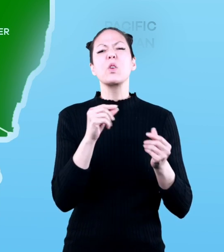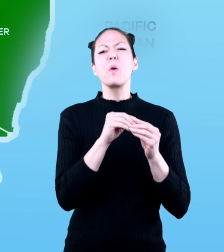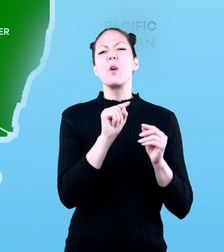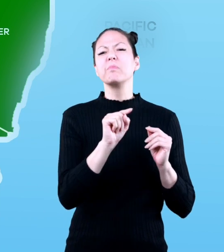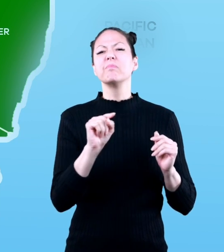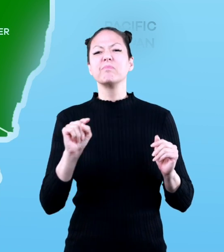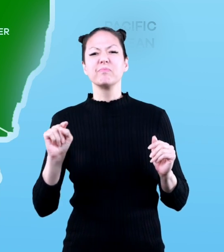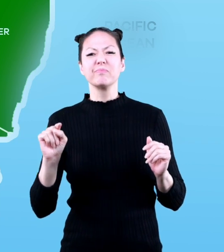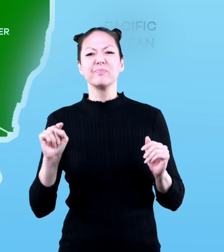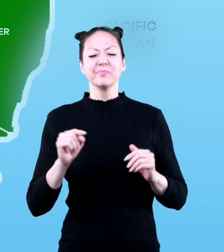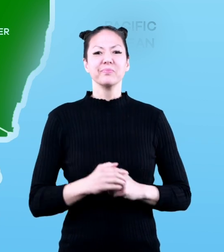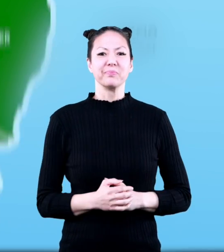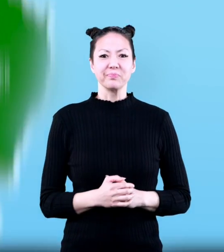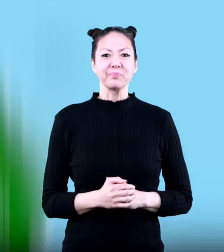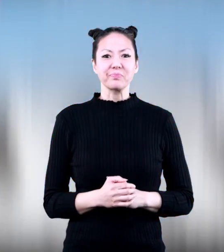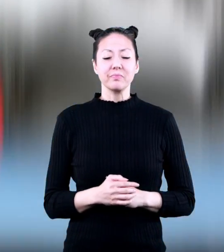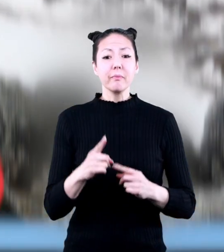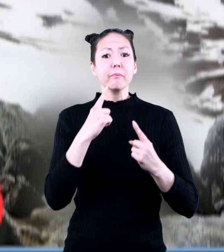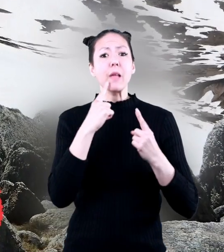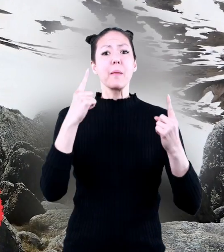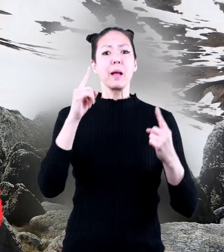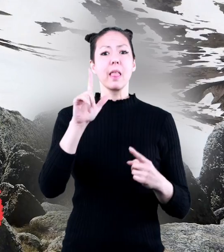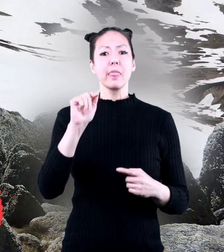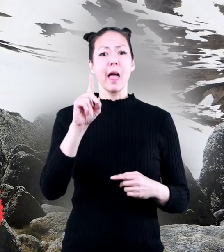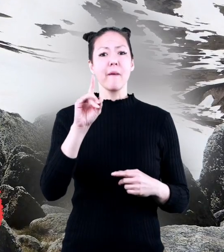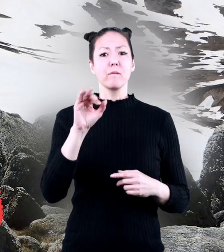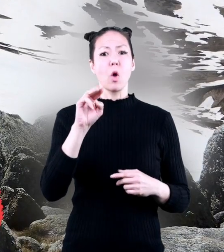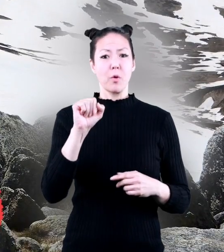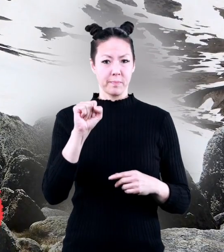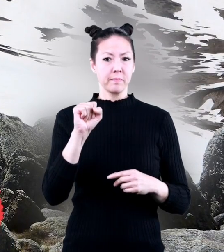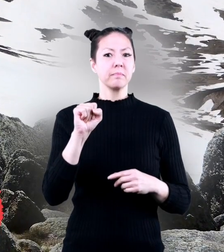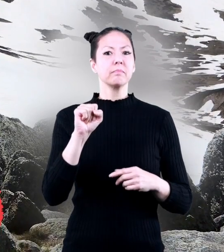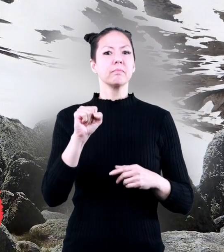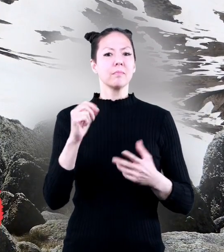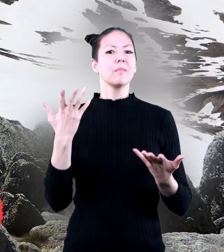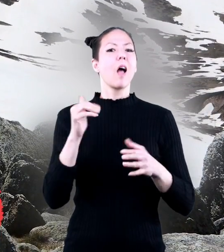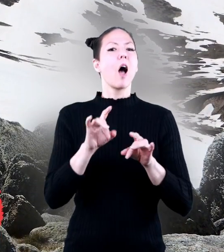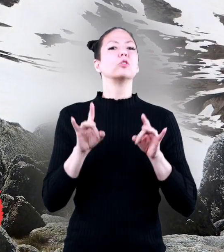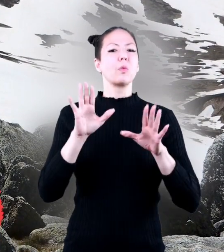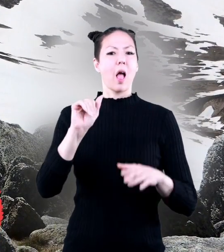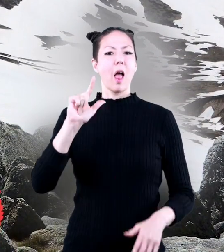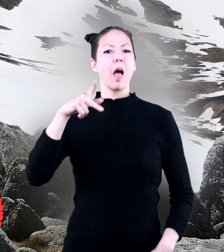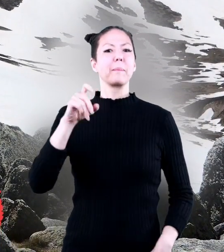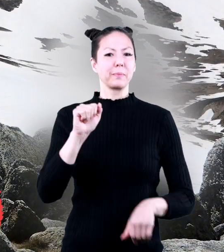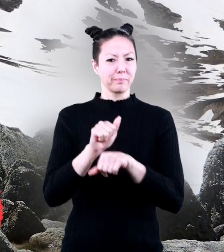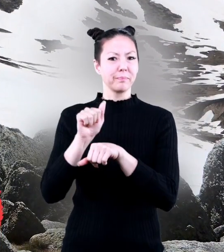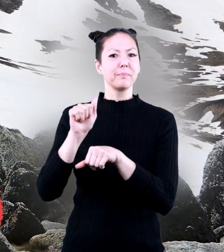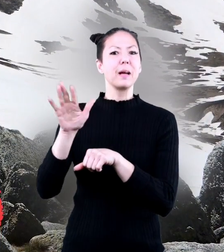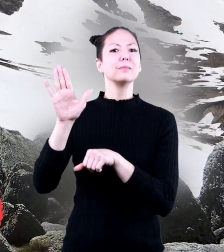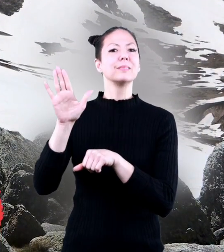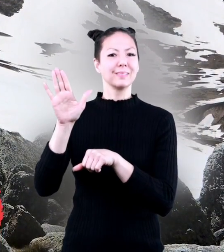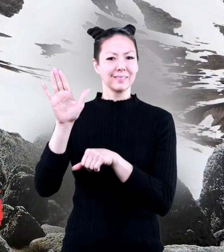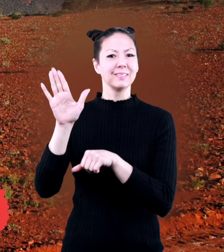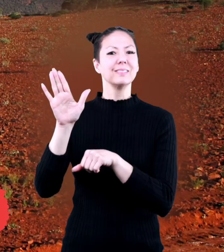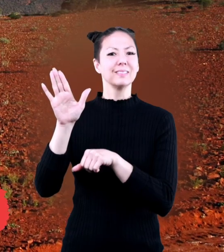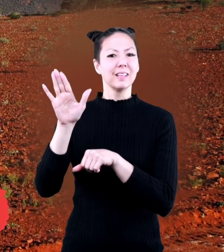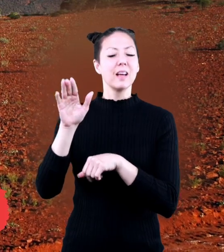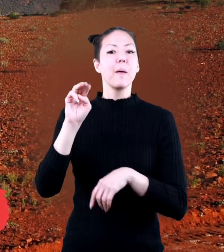River are just a few of them. Famous landforms include the Australian